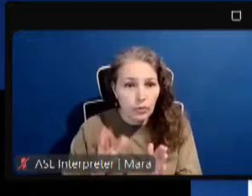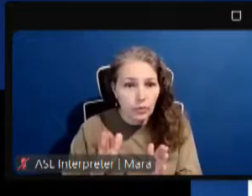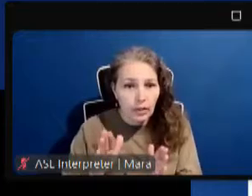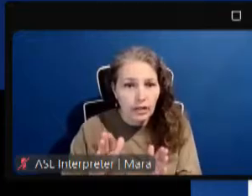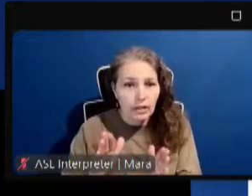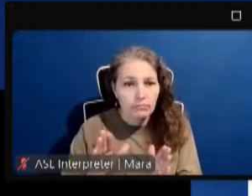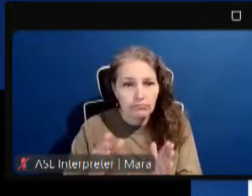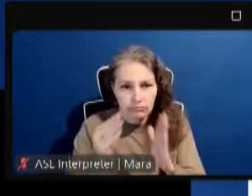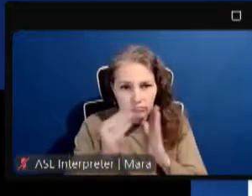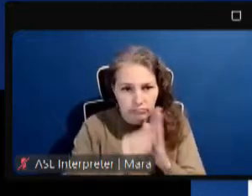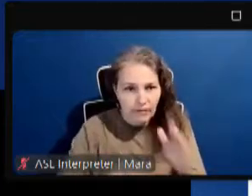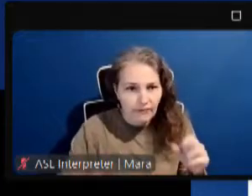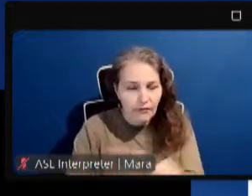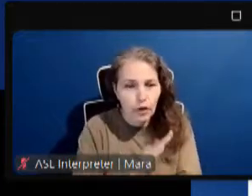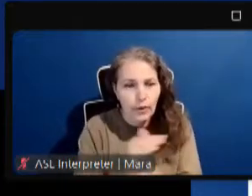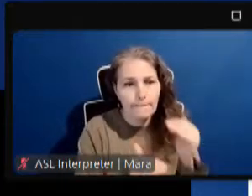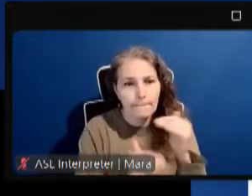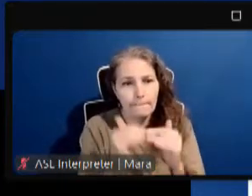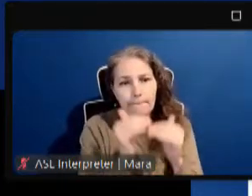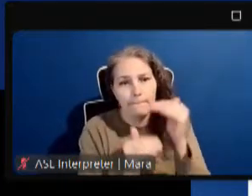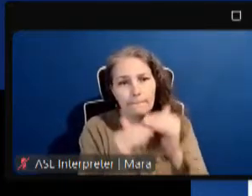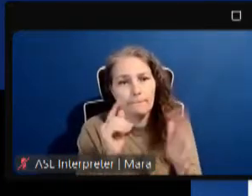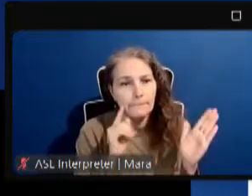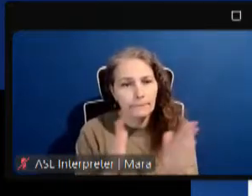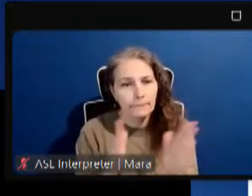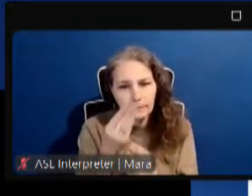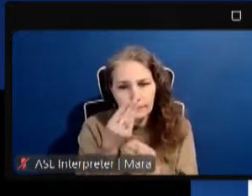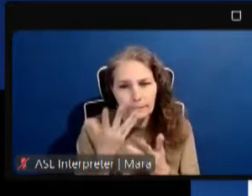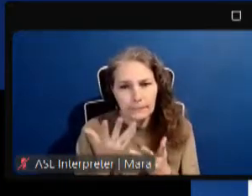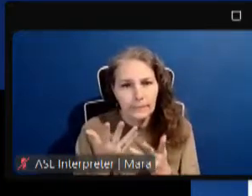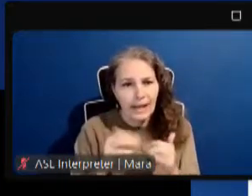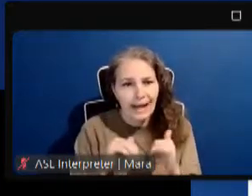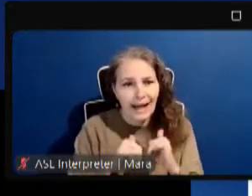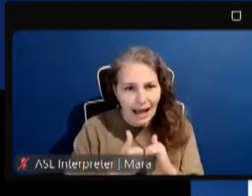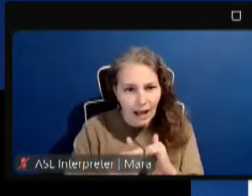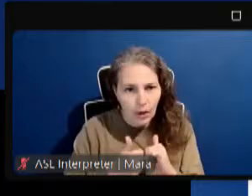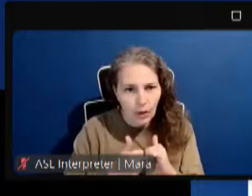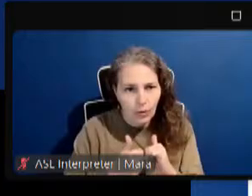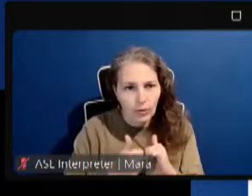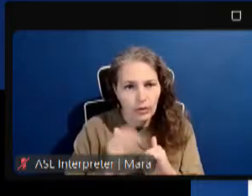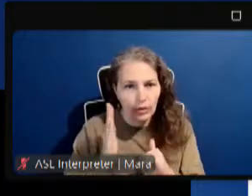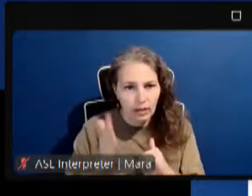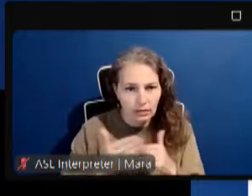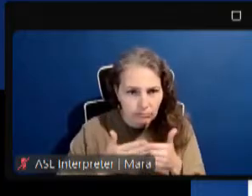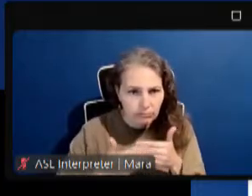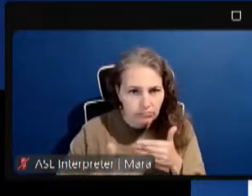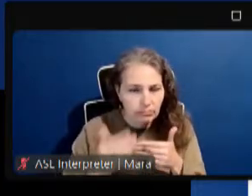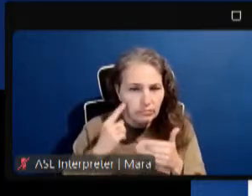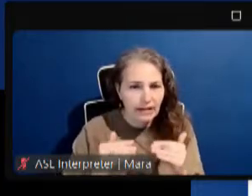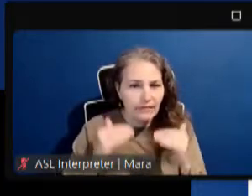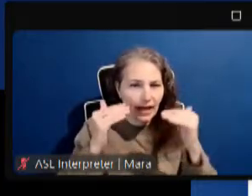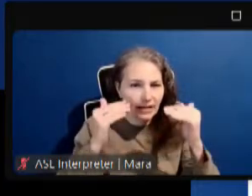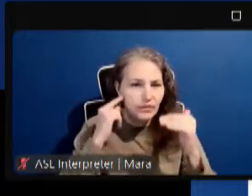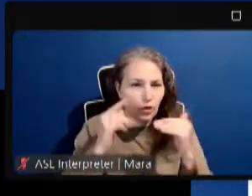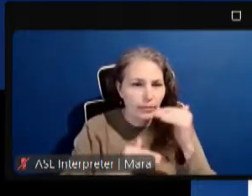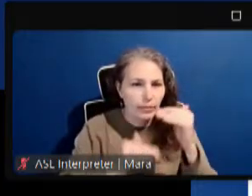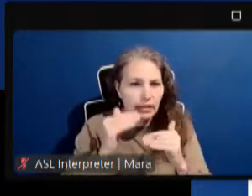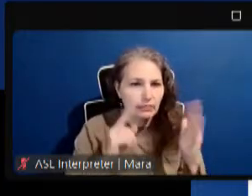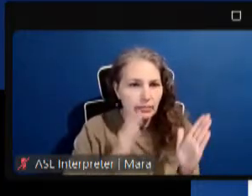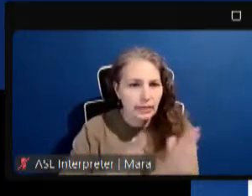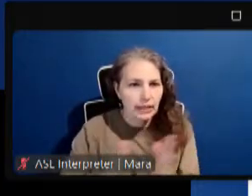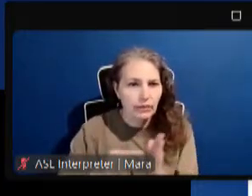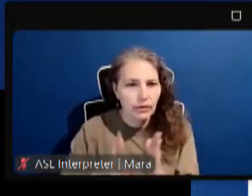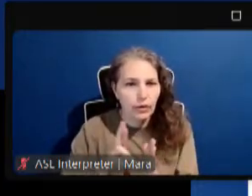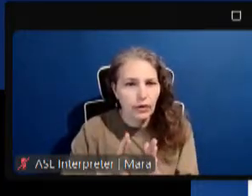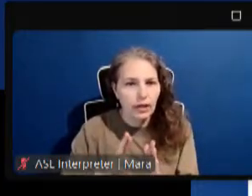is proposed to be built in order to advance to the building plan review. As applicants continue to work on preparing their complete design plans,